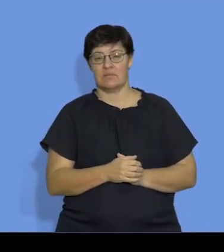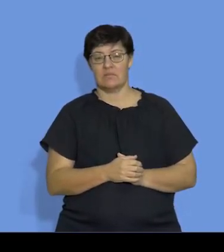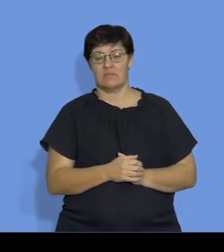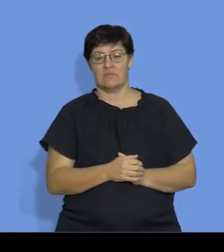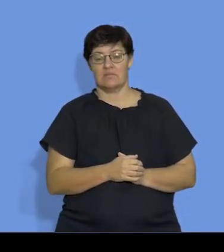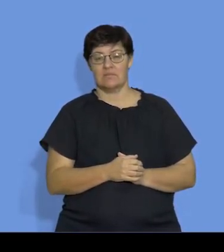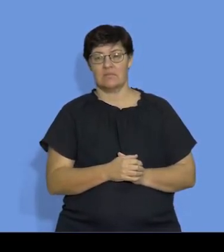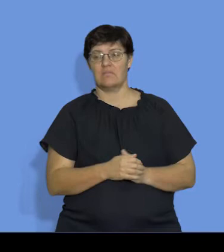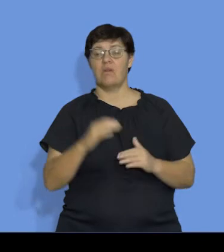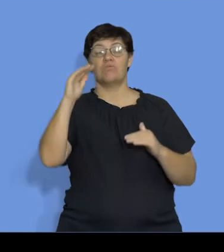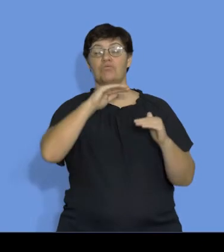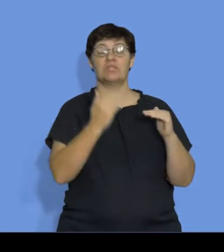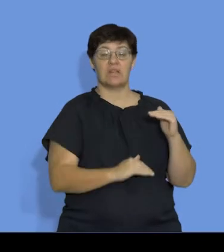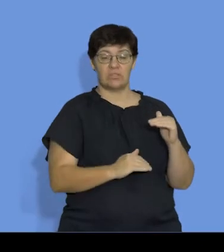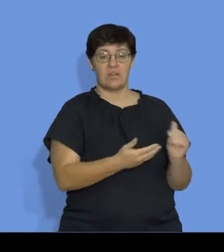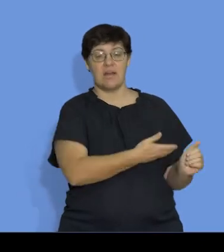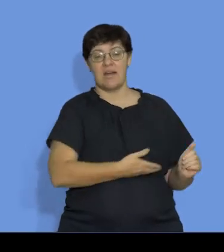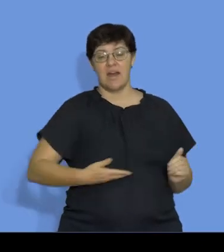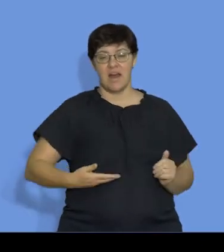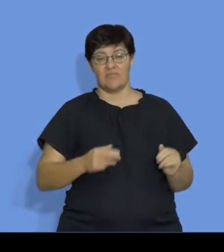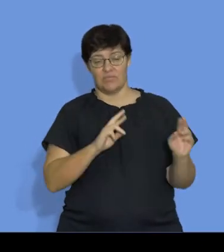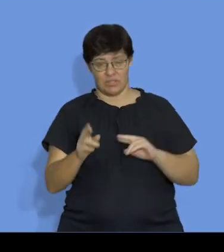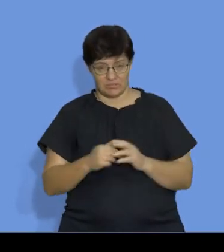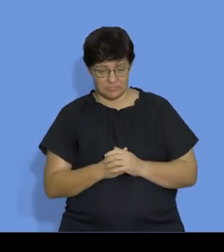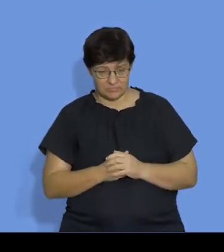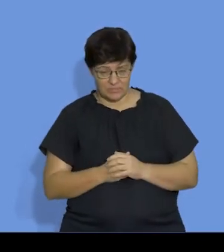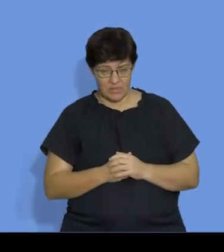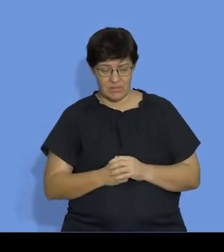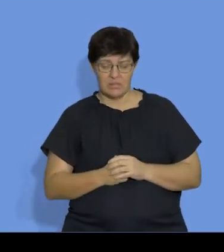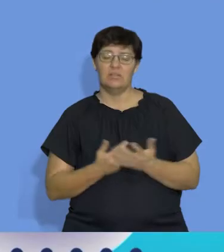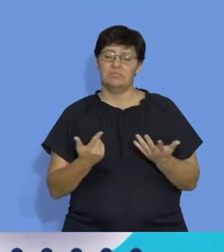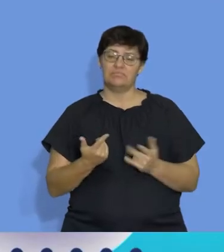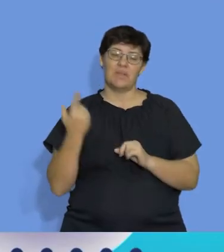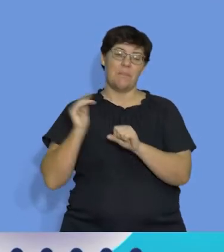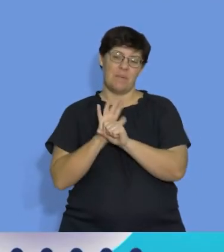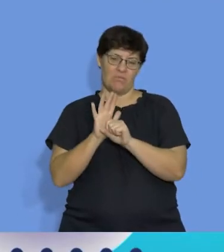the reduction half reaction. So in the background of